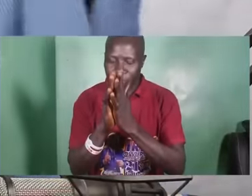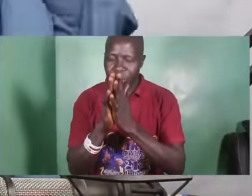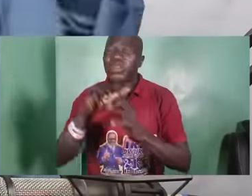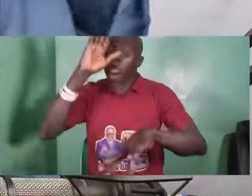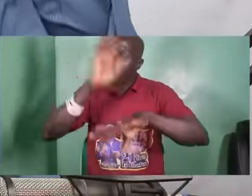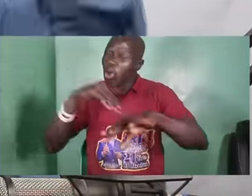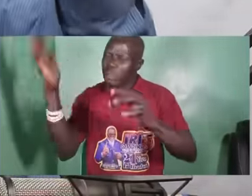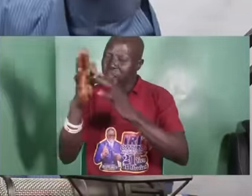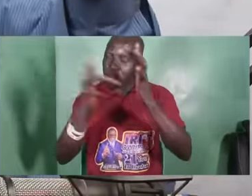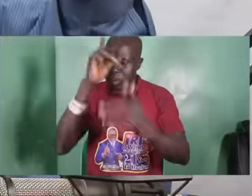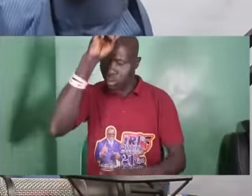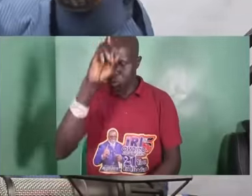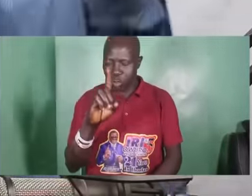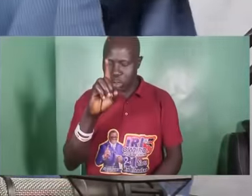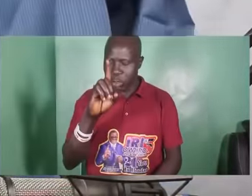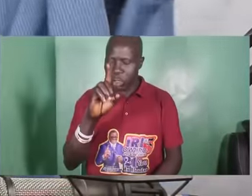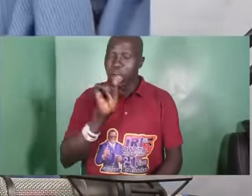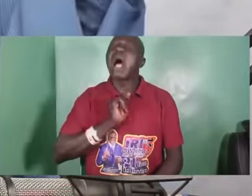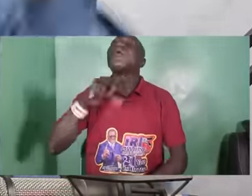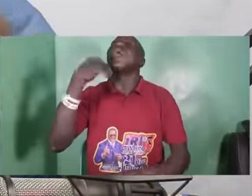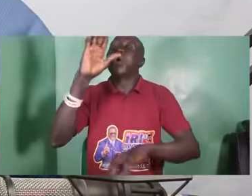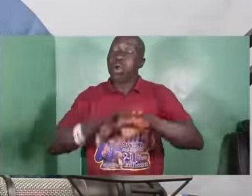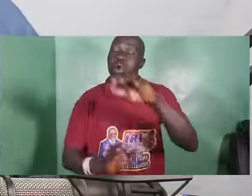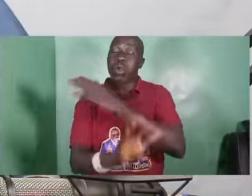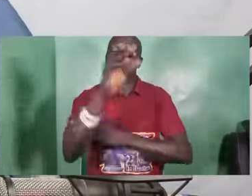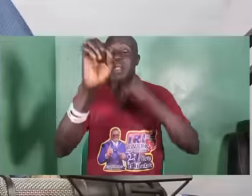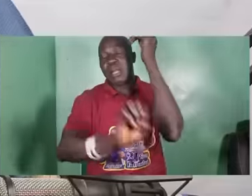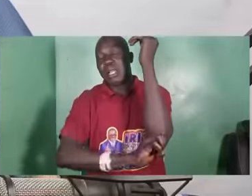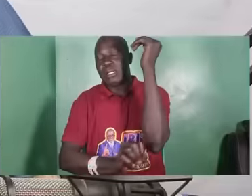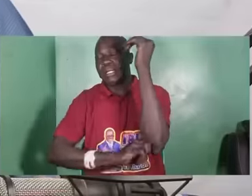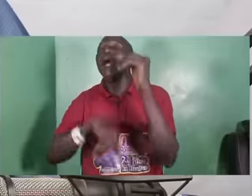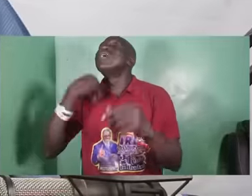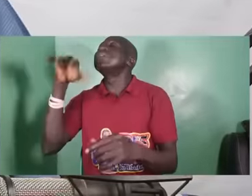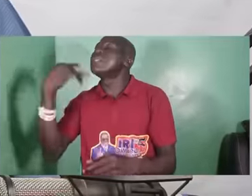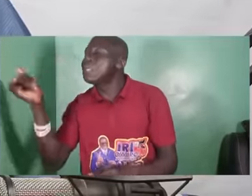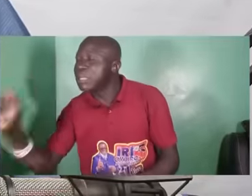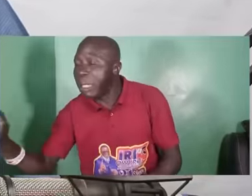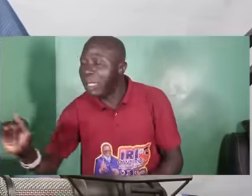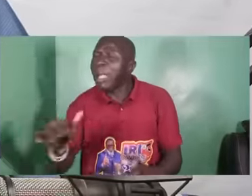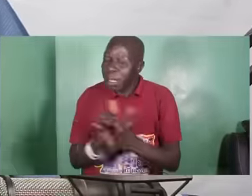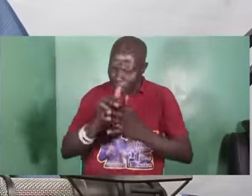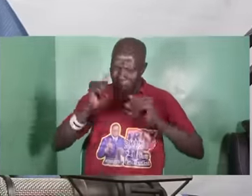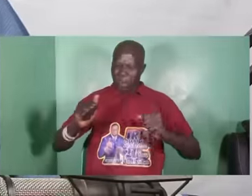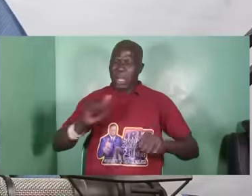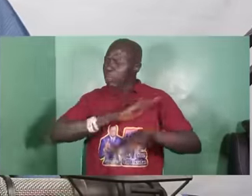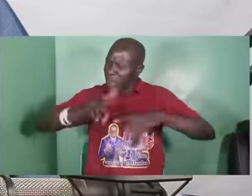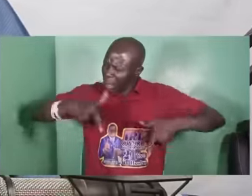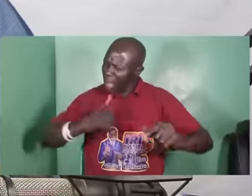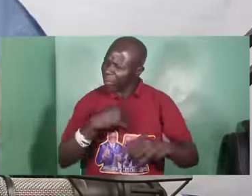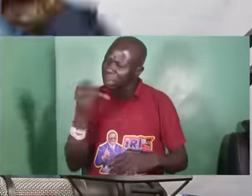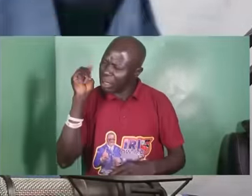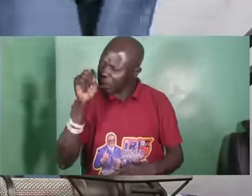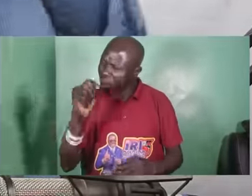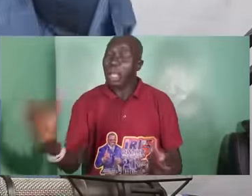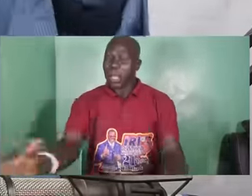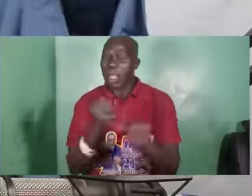Without your prayer, your pain. Oh, in the God of Elijah. You say, I'm going to the test. The first is into my test.